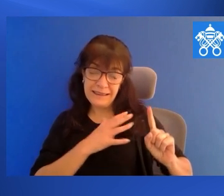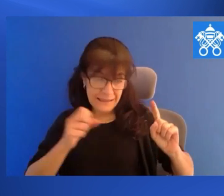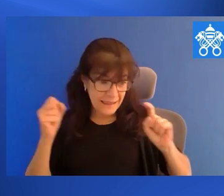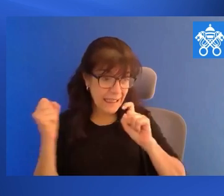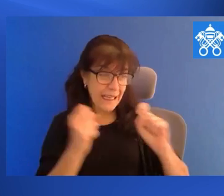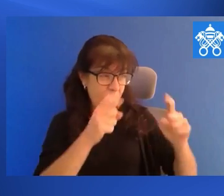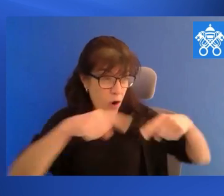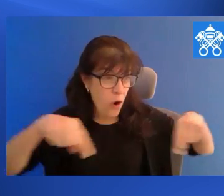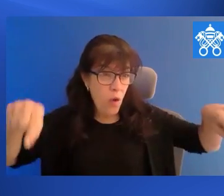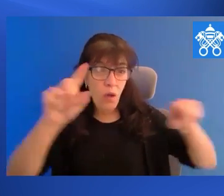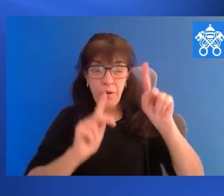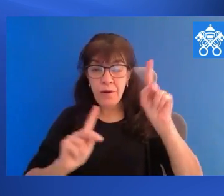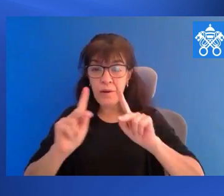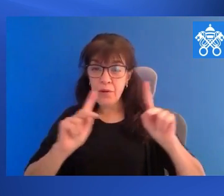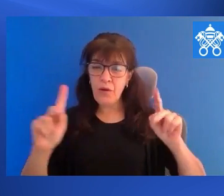of grace.